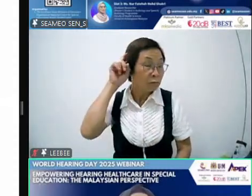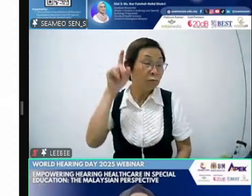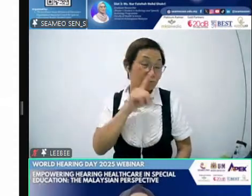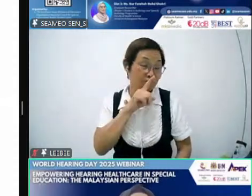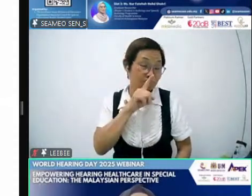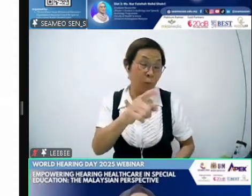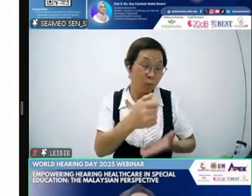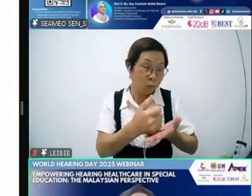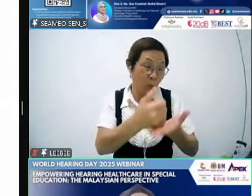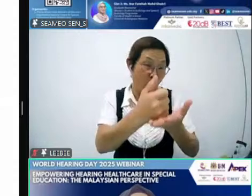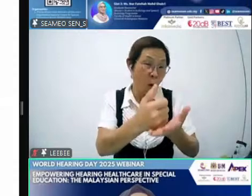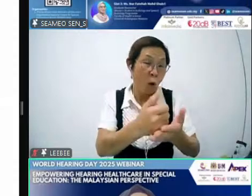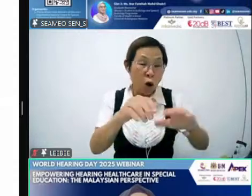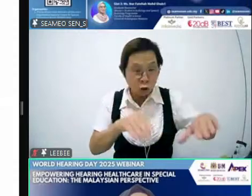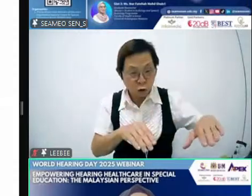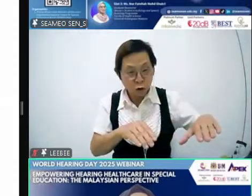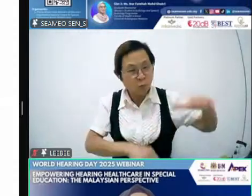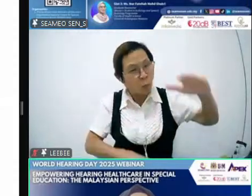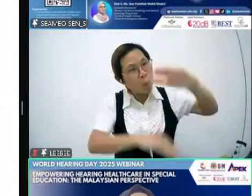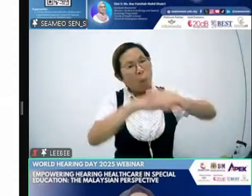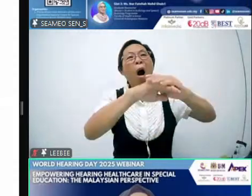full potential.